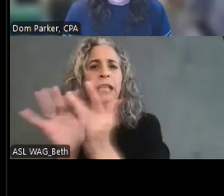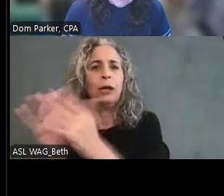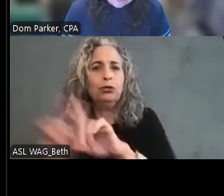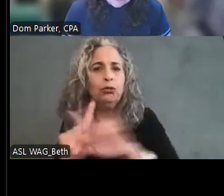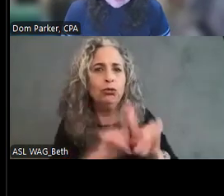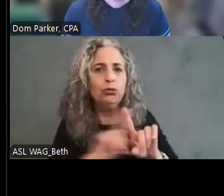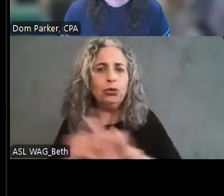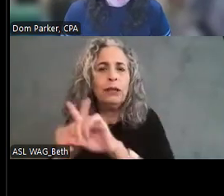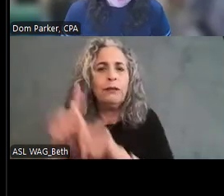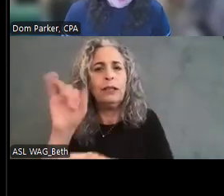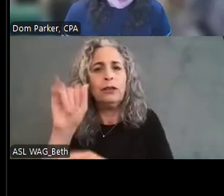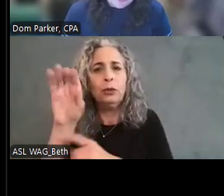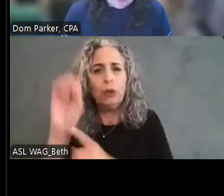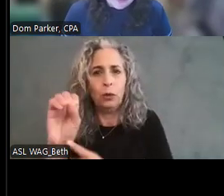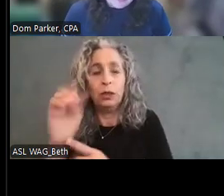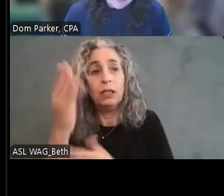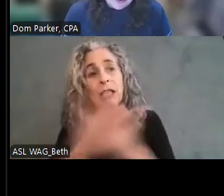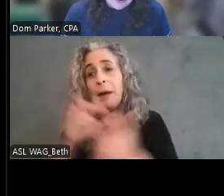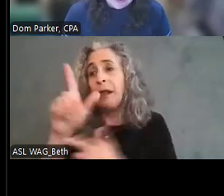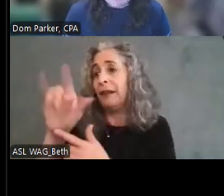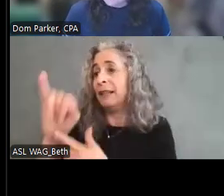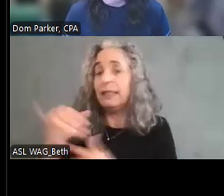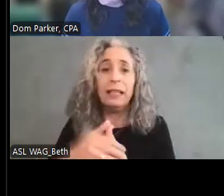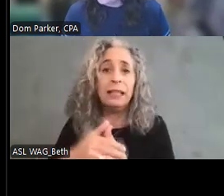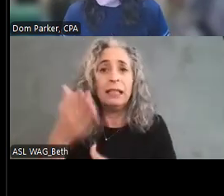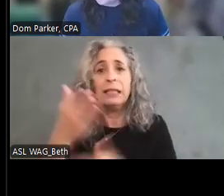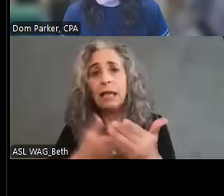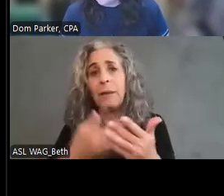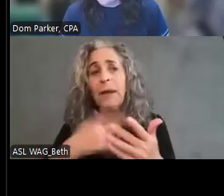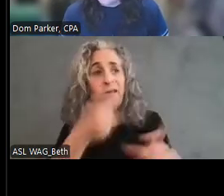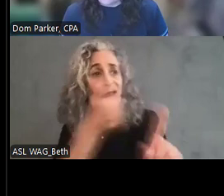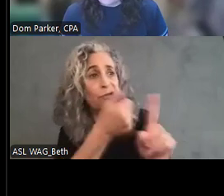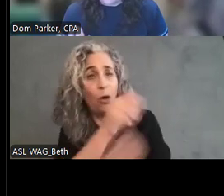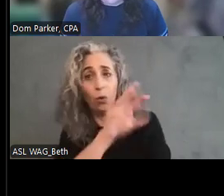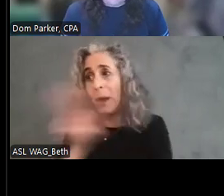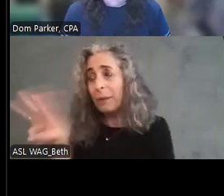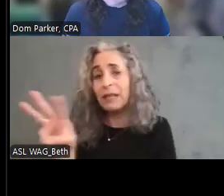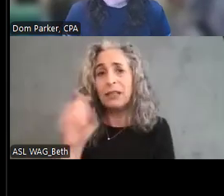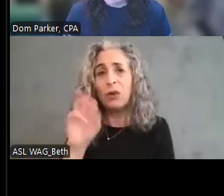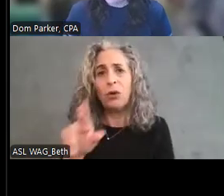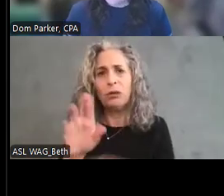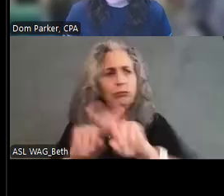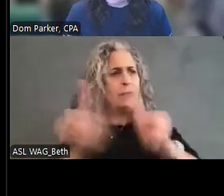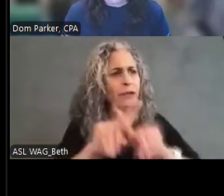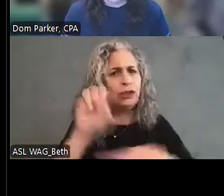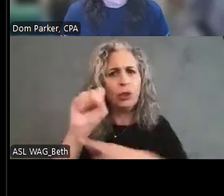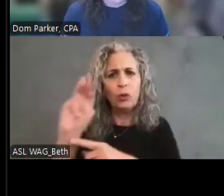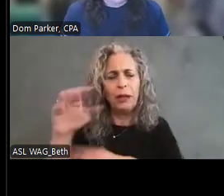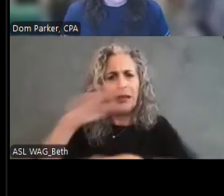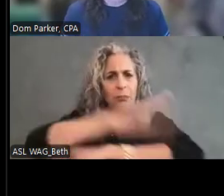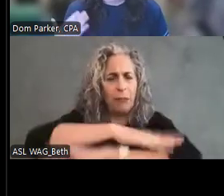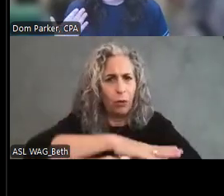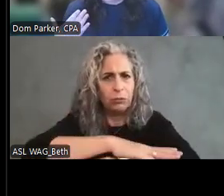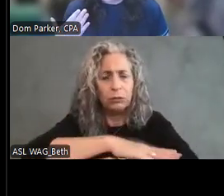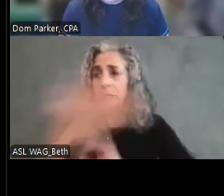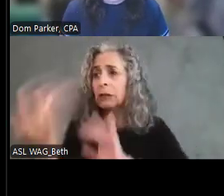them are on LinkedIn. Some of them, I believe, have their own websites, or they're on different social media platforms. Even just reaching out and